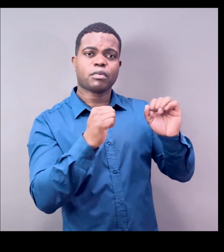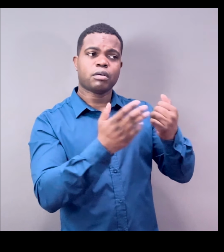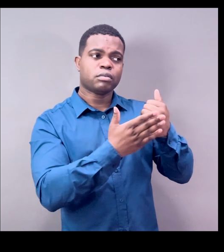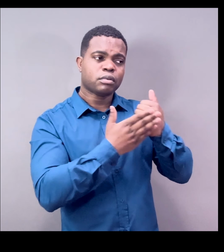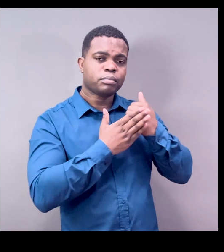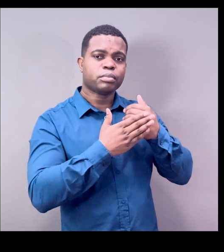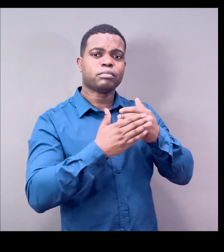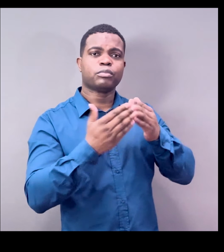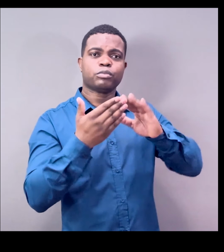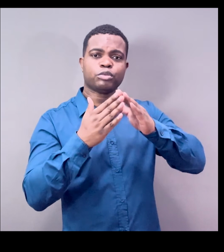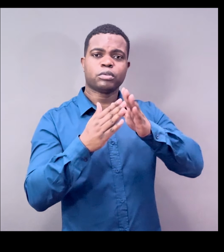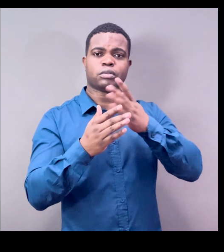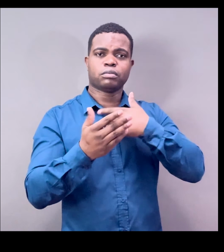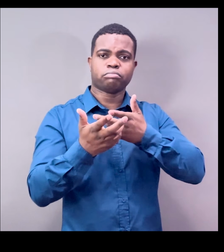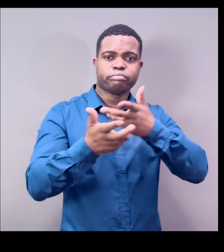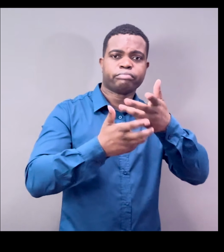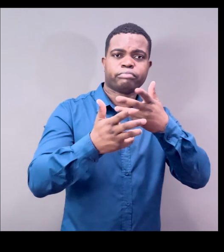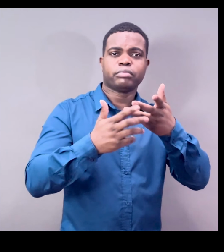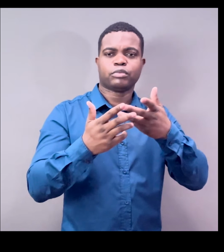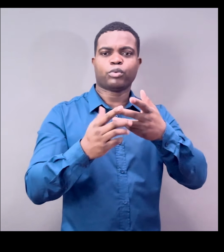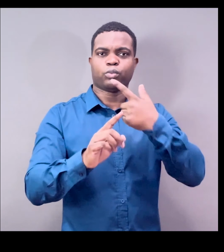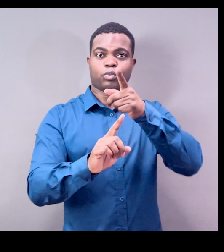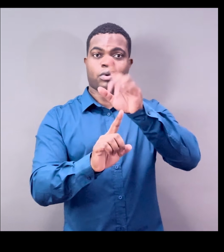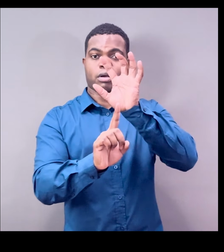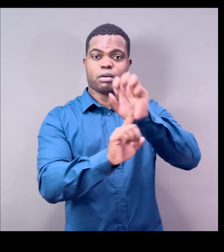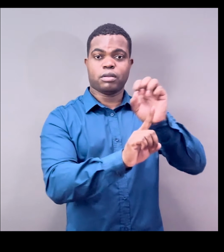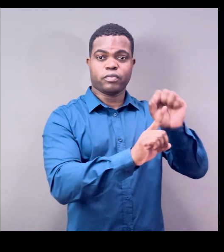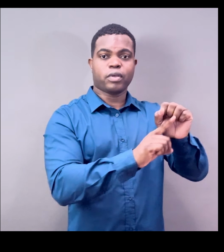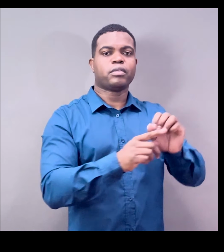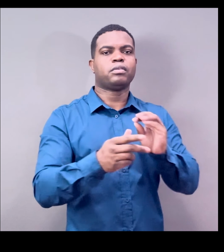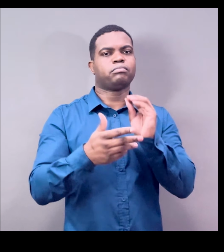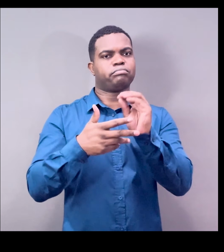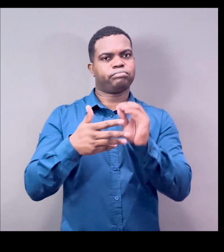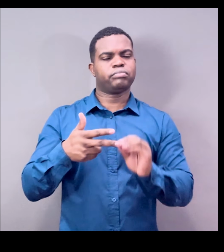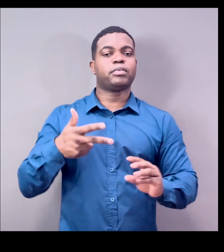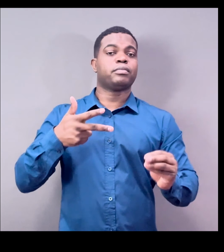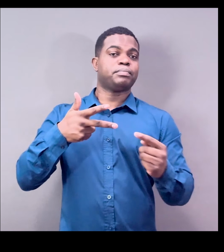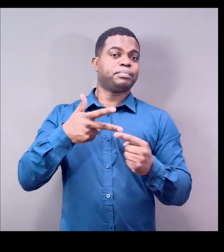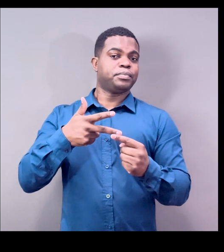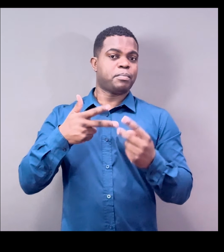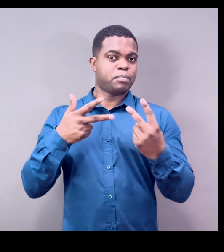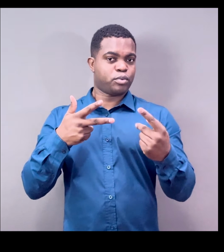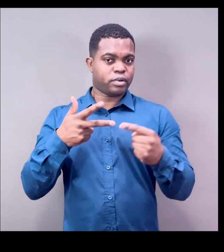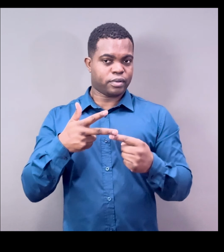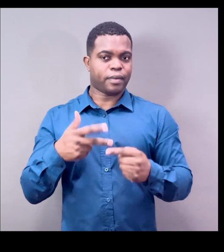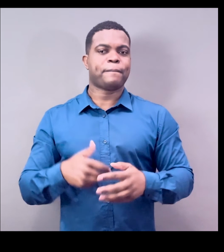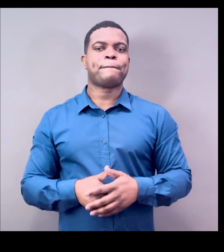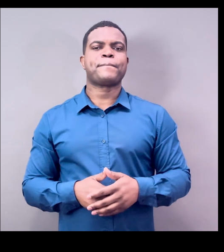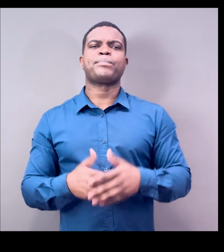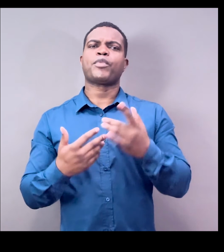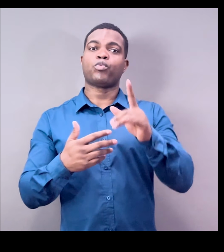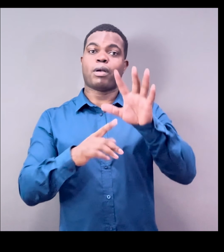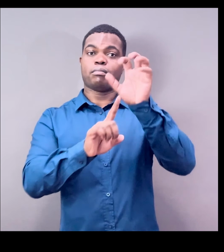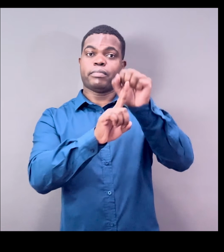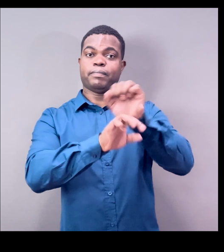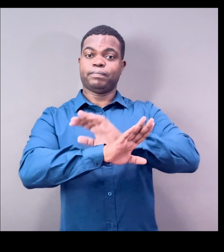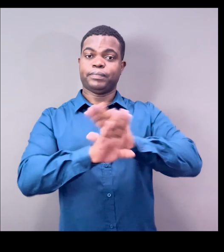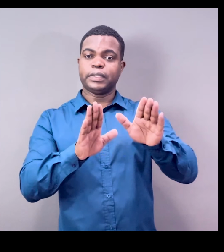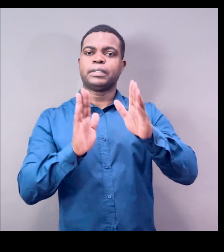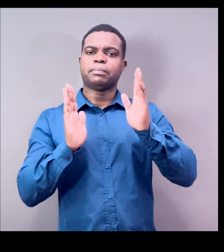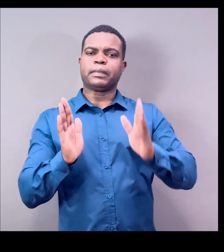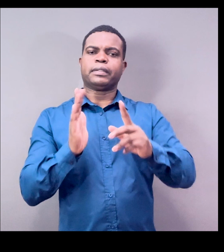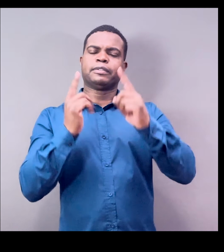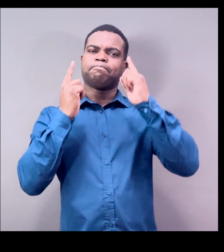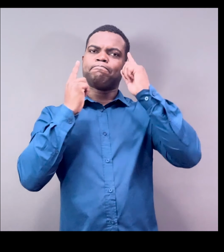If you have identified the community, you have identified the stakeholders, you need to start thinking about people that